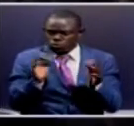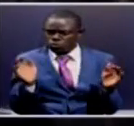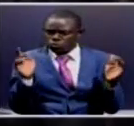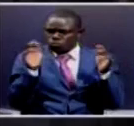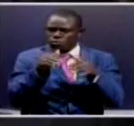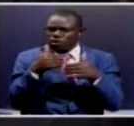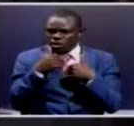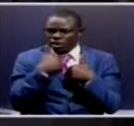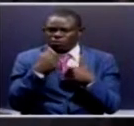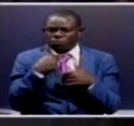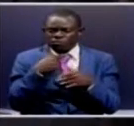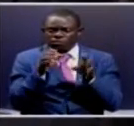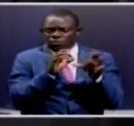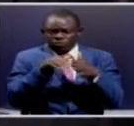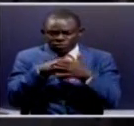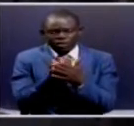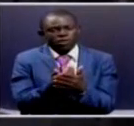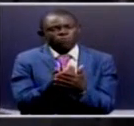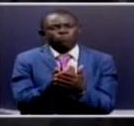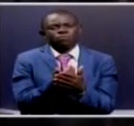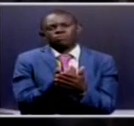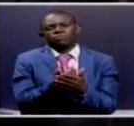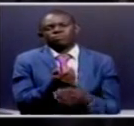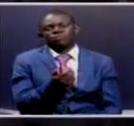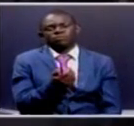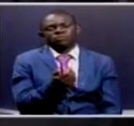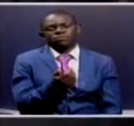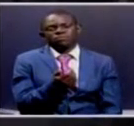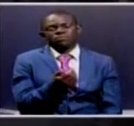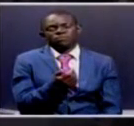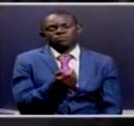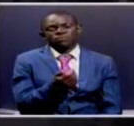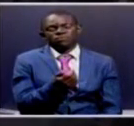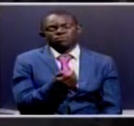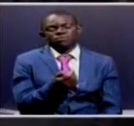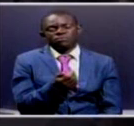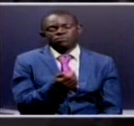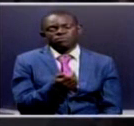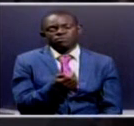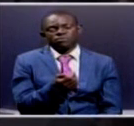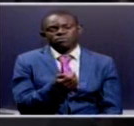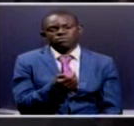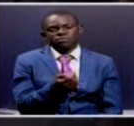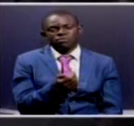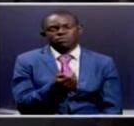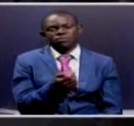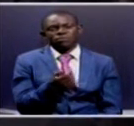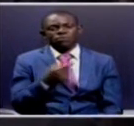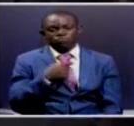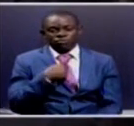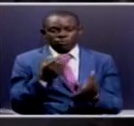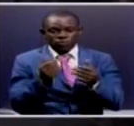when I want to mobilize my political party. And let me just take this point, while I'm still canvassing this point,